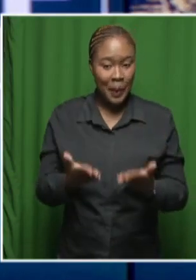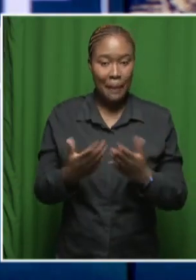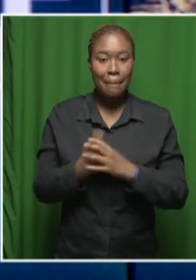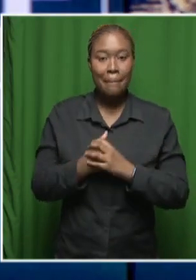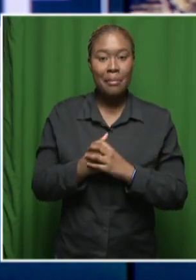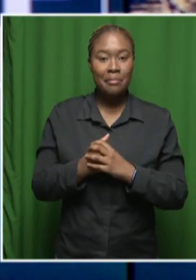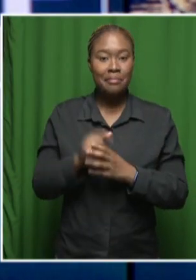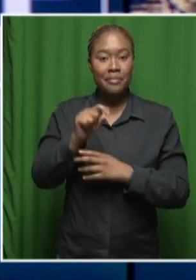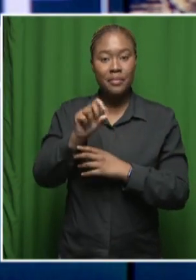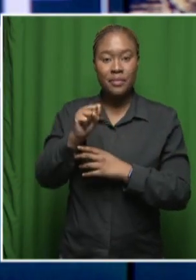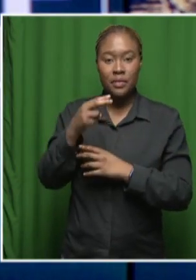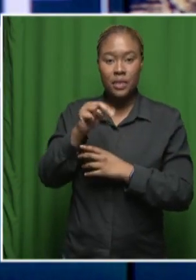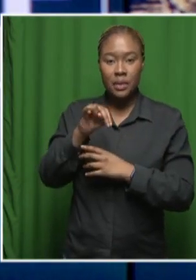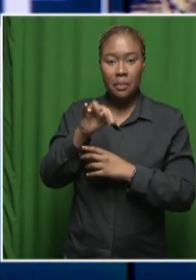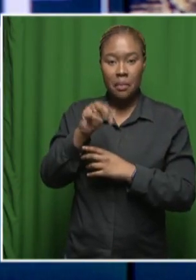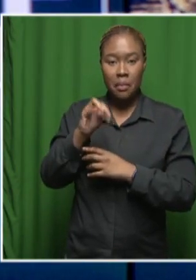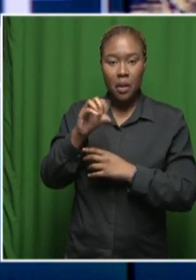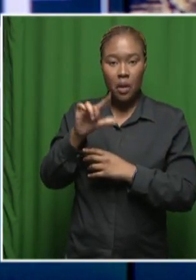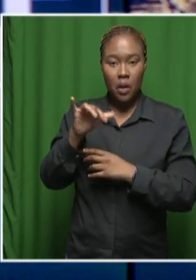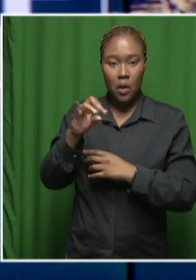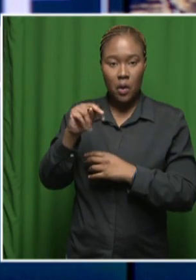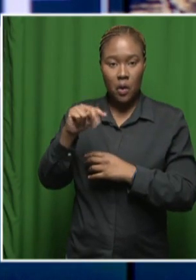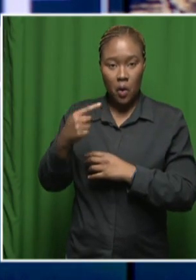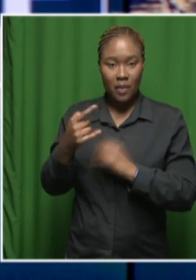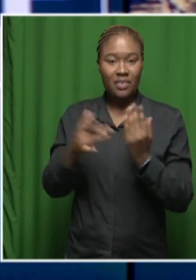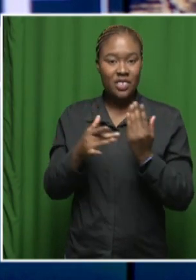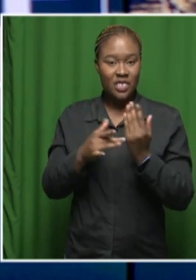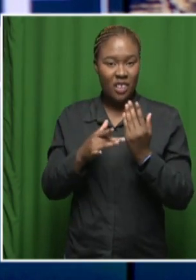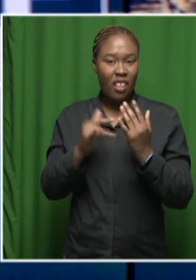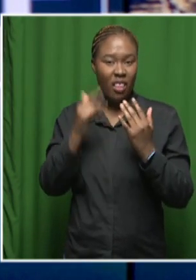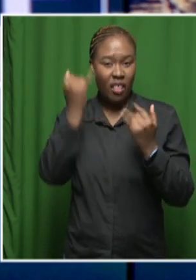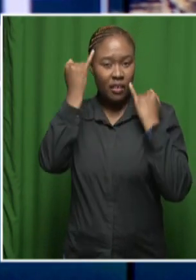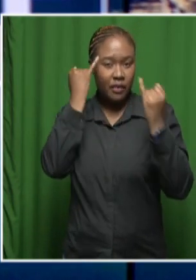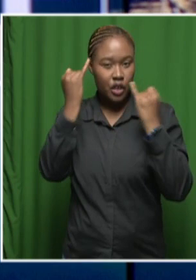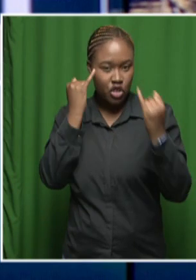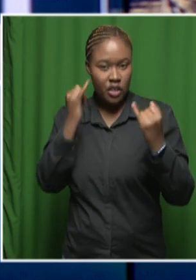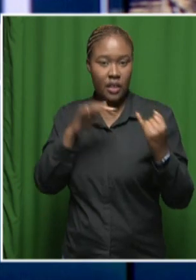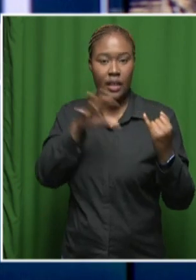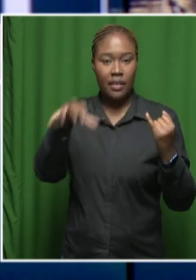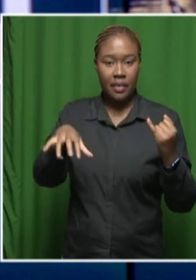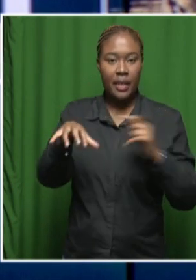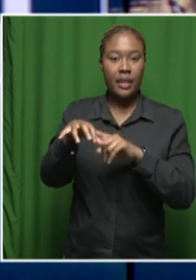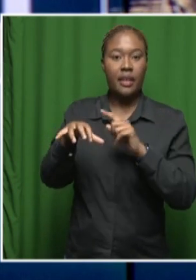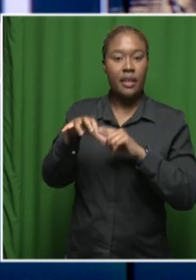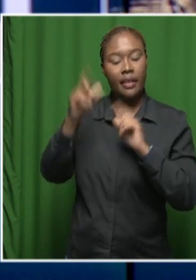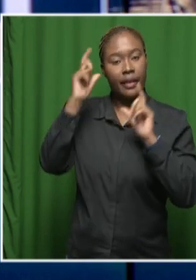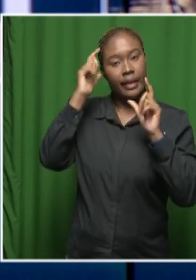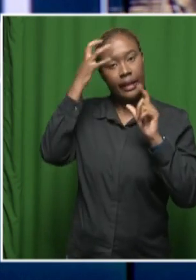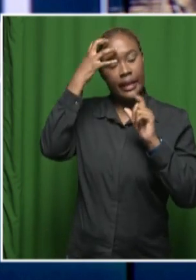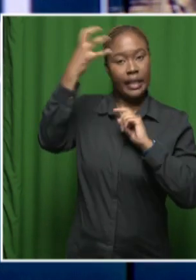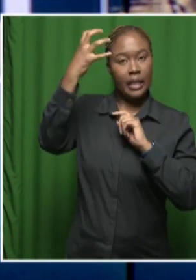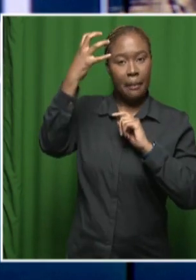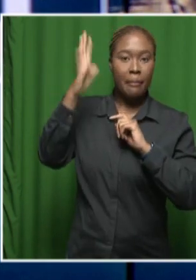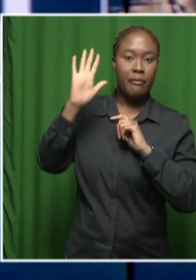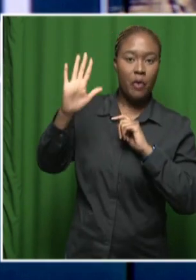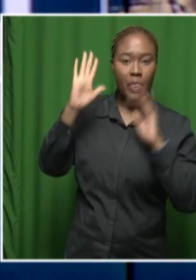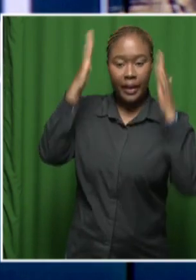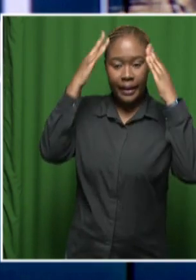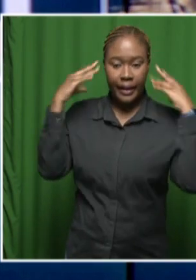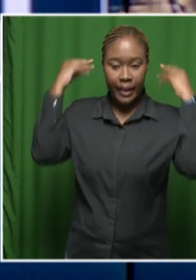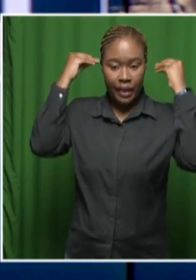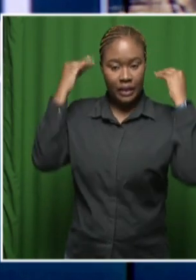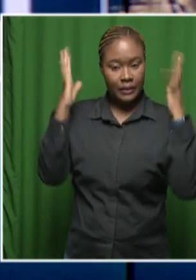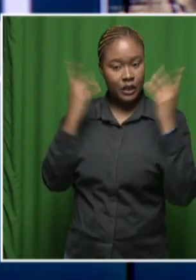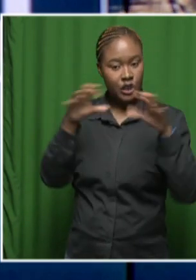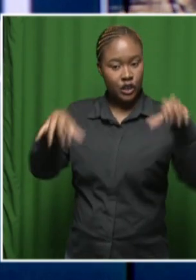Tshimologong Digital Innovation Precinct and the Embassy of the Kingdom of the Netherlands in Pretoria have announced the call for entries